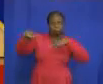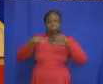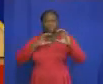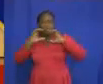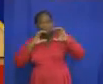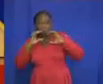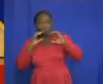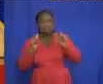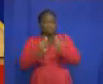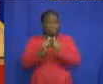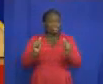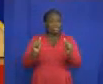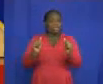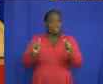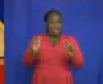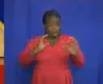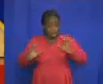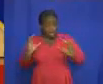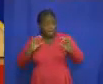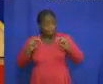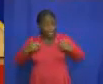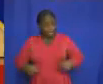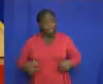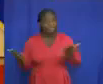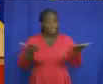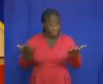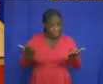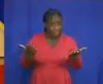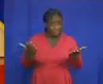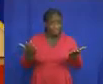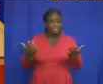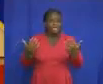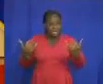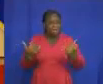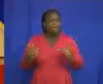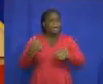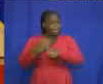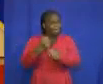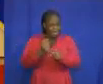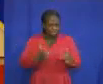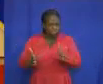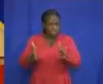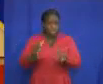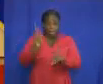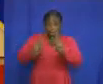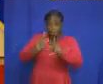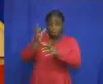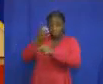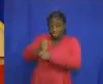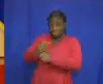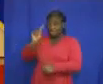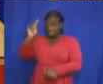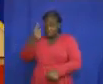Ghana Health Service in the coming week. Efforts are being made to ensure that those who receive their first